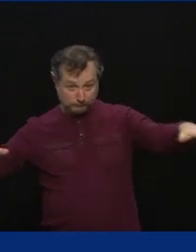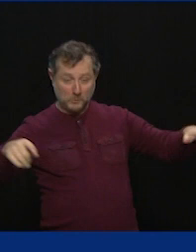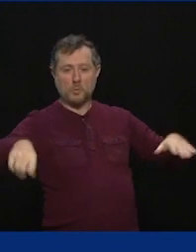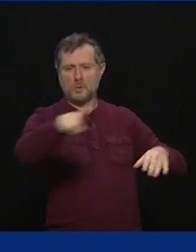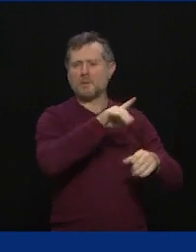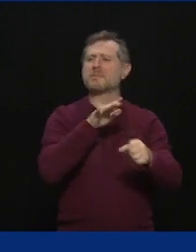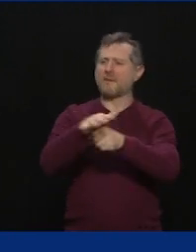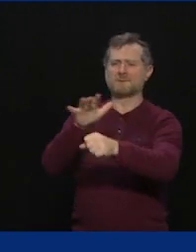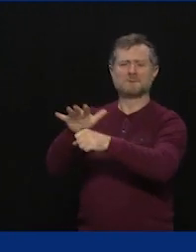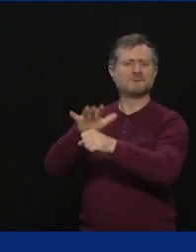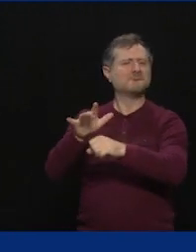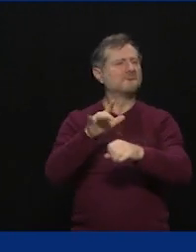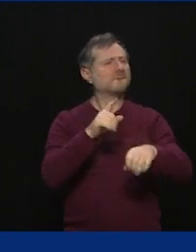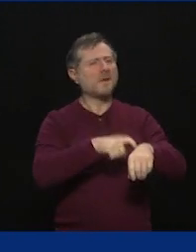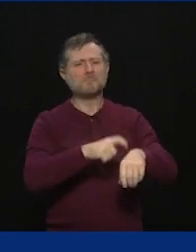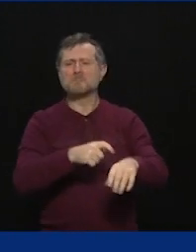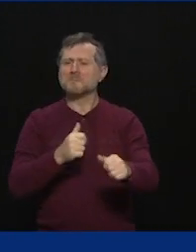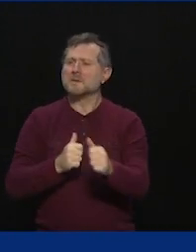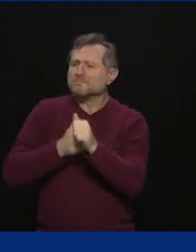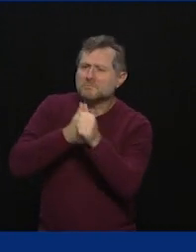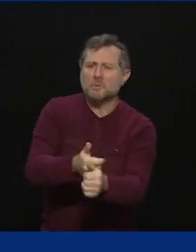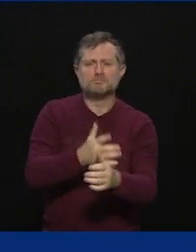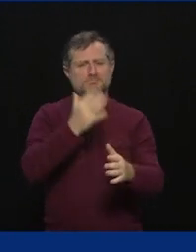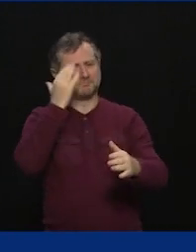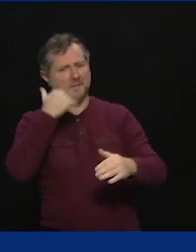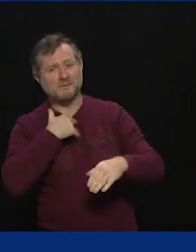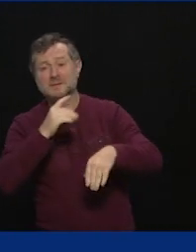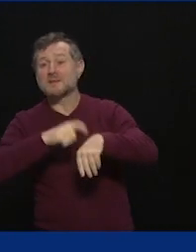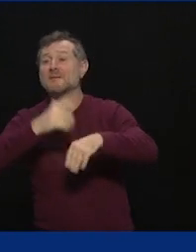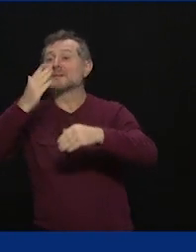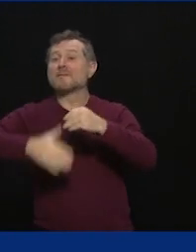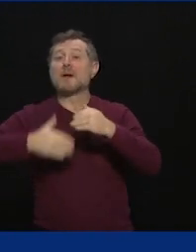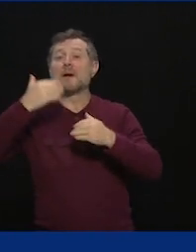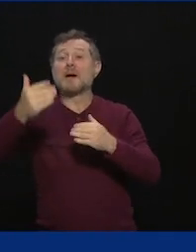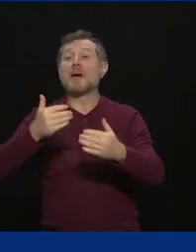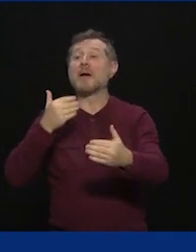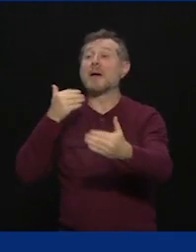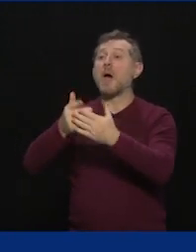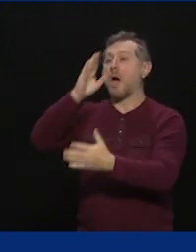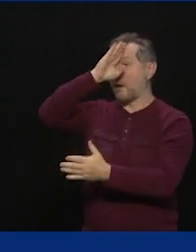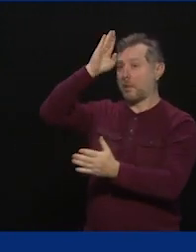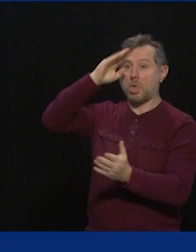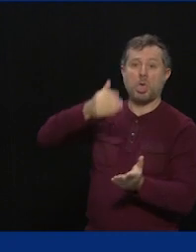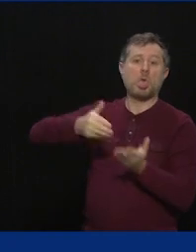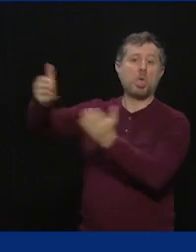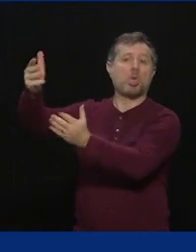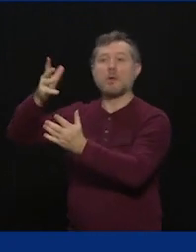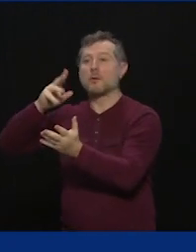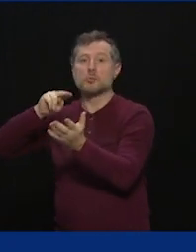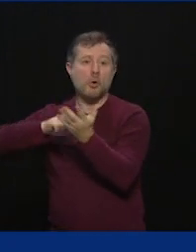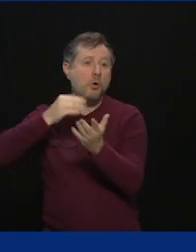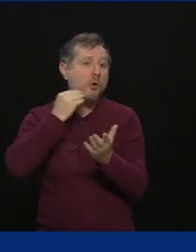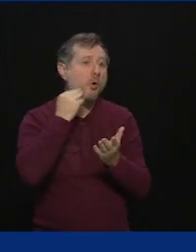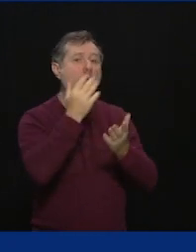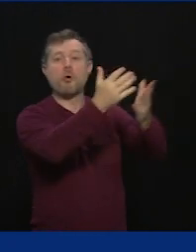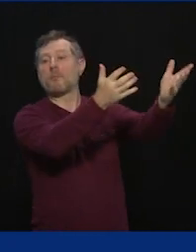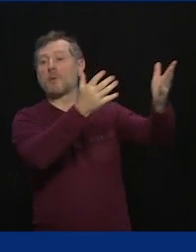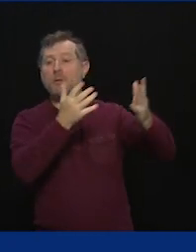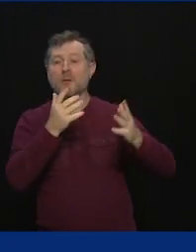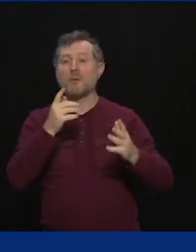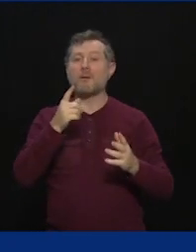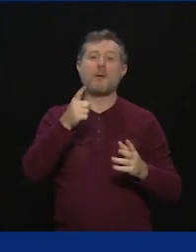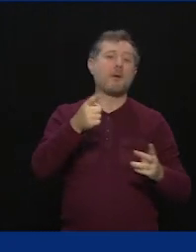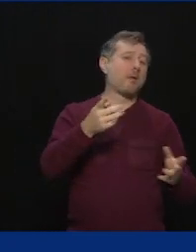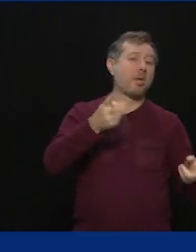of the day, they will not go into a hospital or a nursing home. In their most vulnerable state, they're not healthy, they're not well, and they will not be exposed